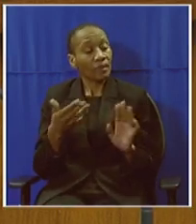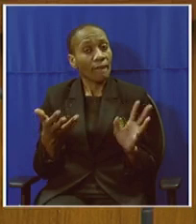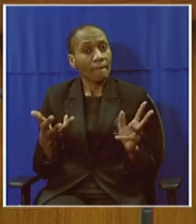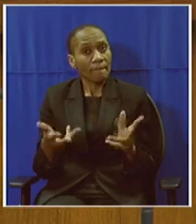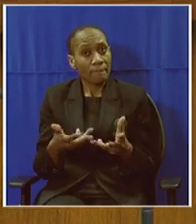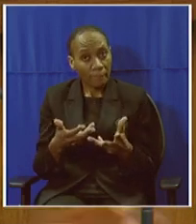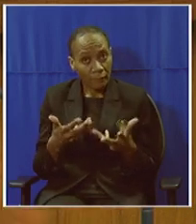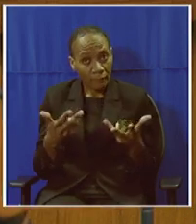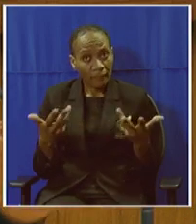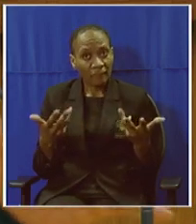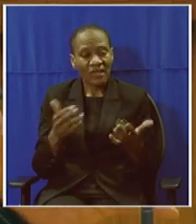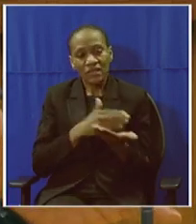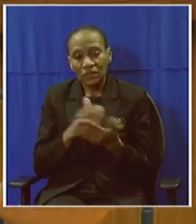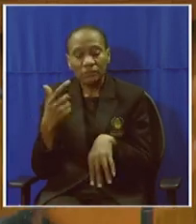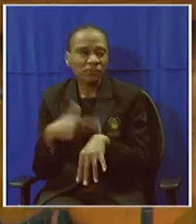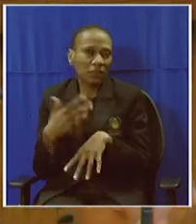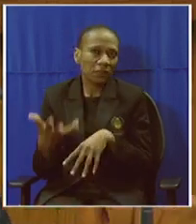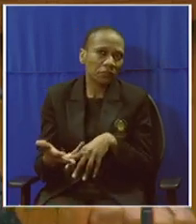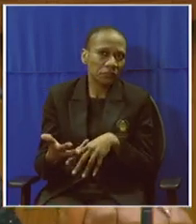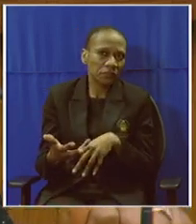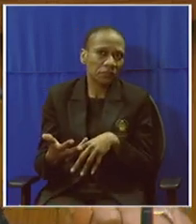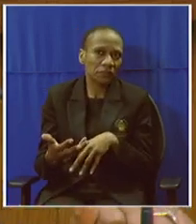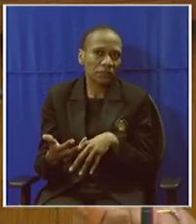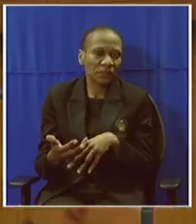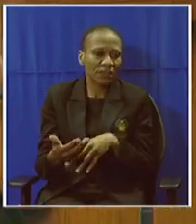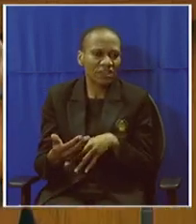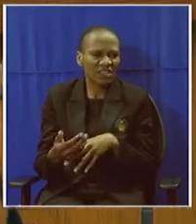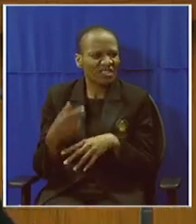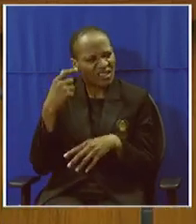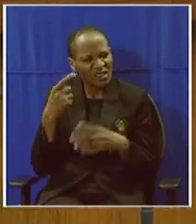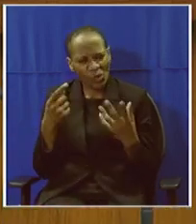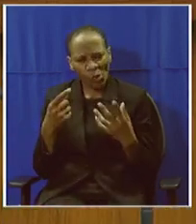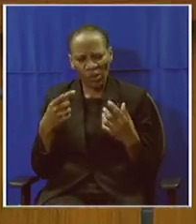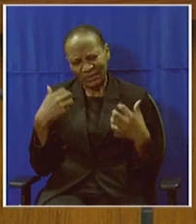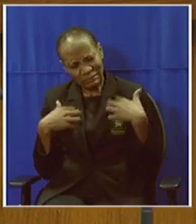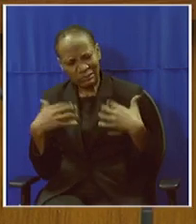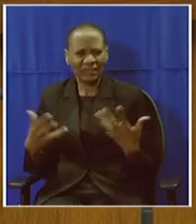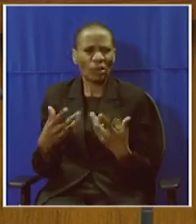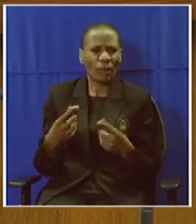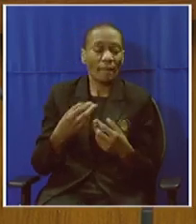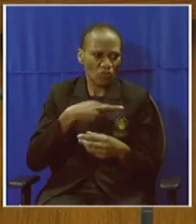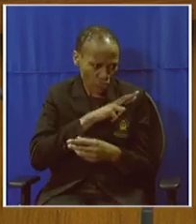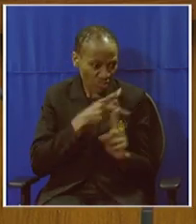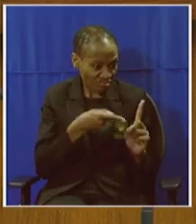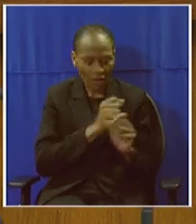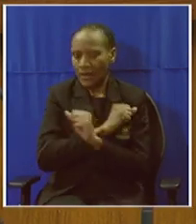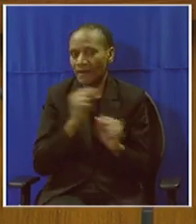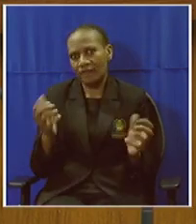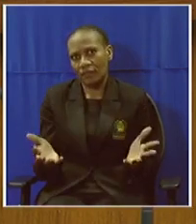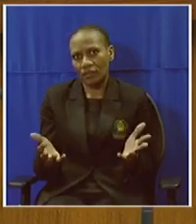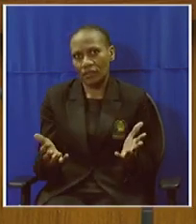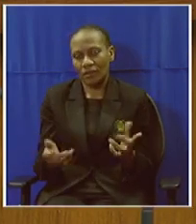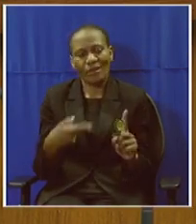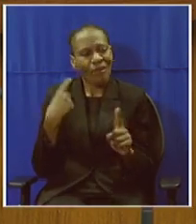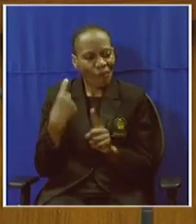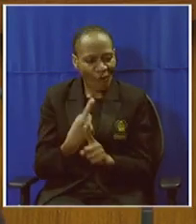said, sometimes with a bit of madness, but not rude. She was just a